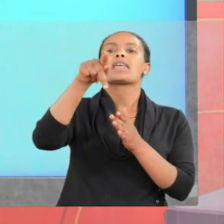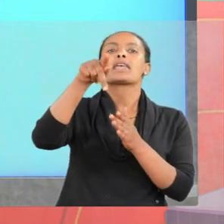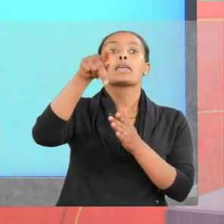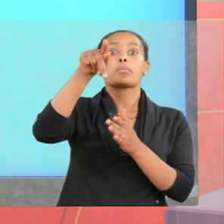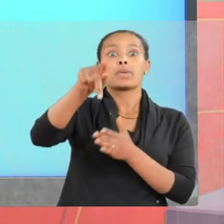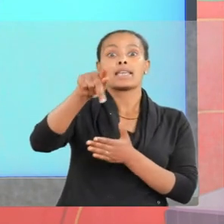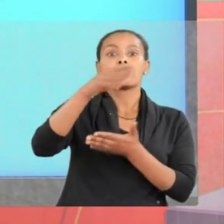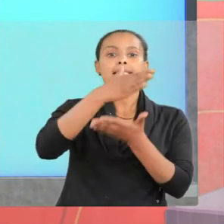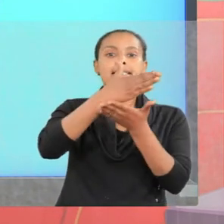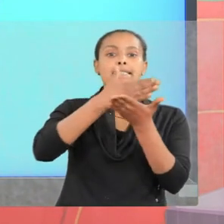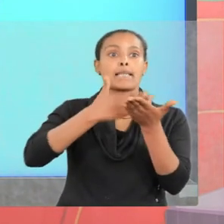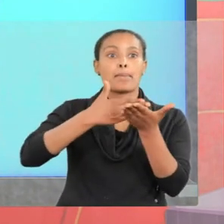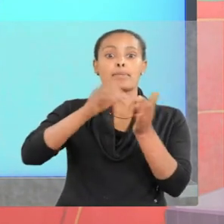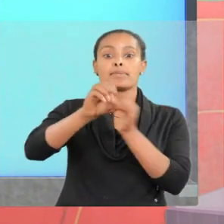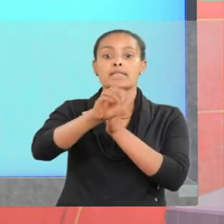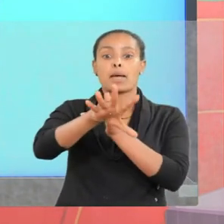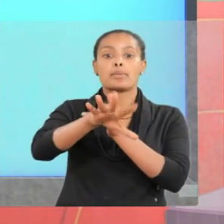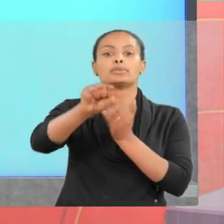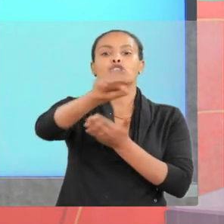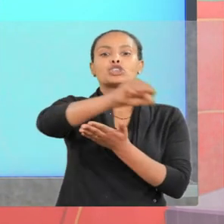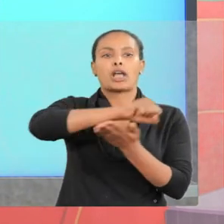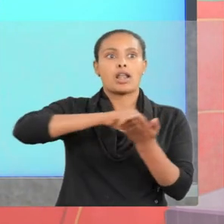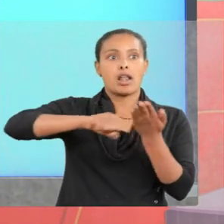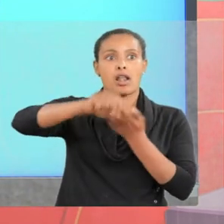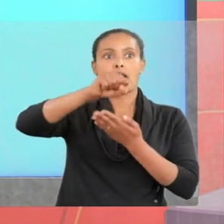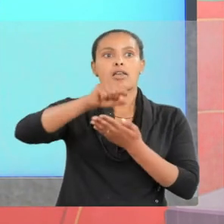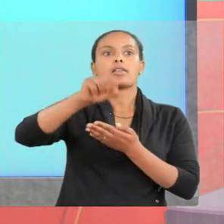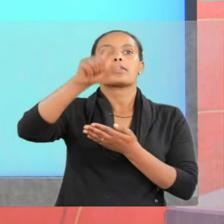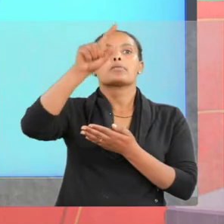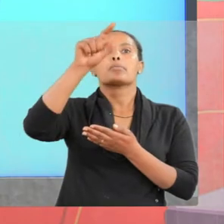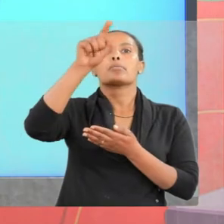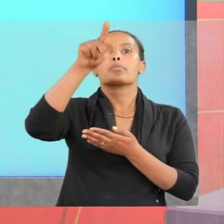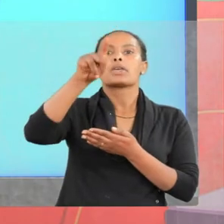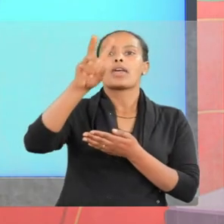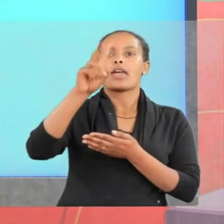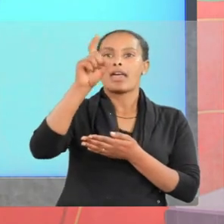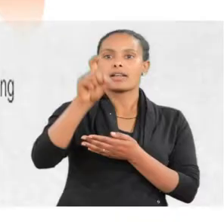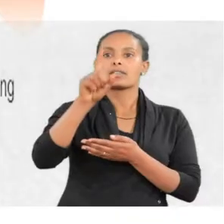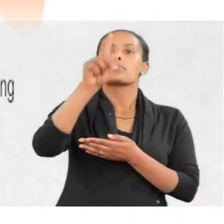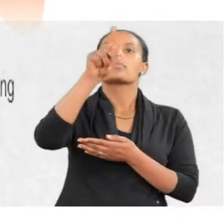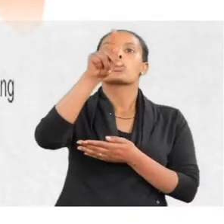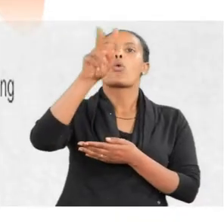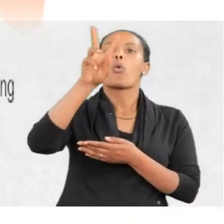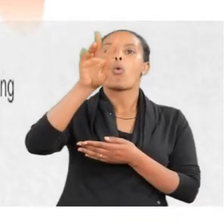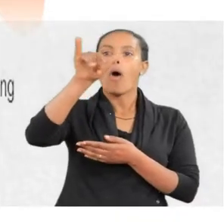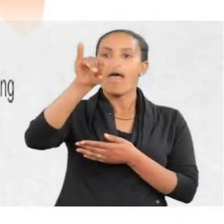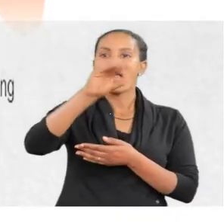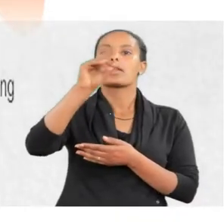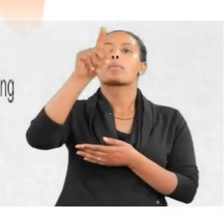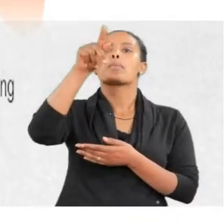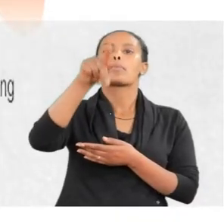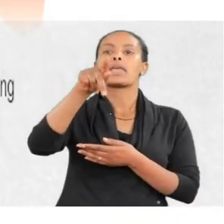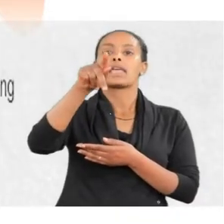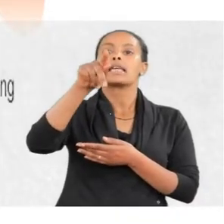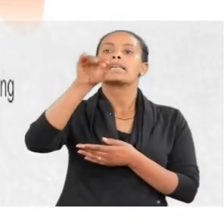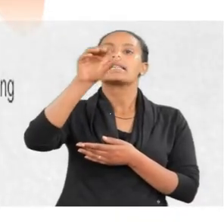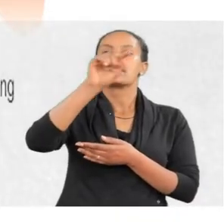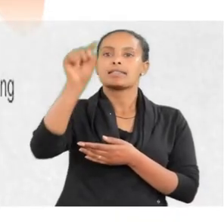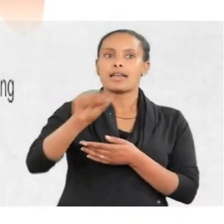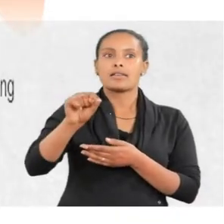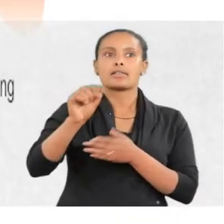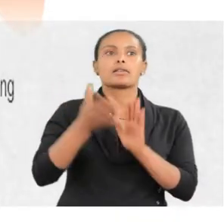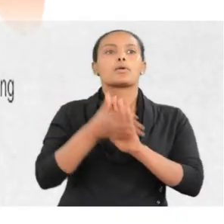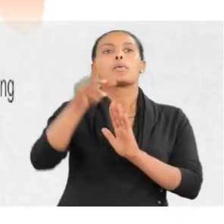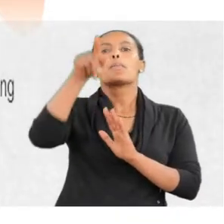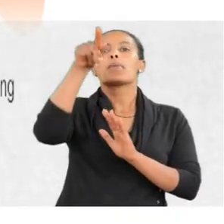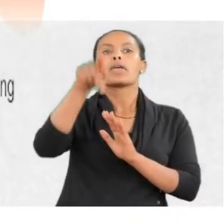has 3 atomic orbitals, px, py, and pz. You see, p5,